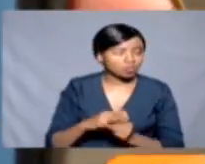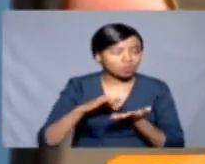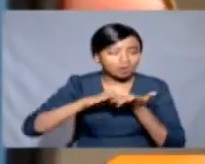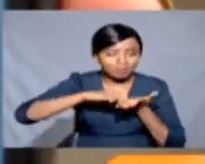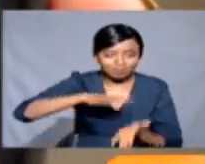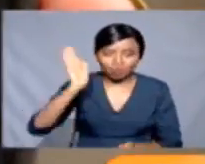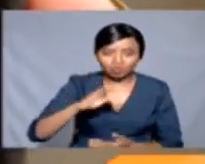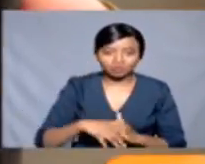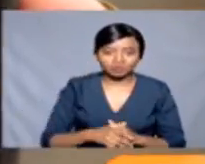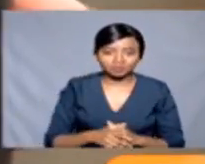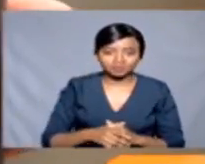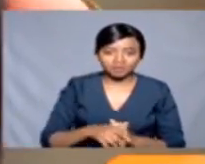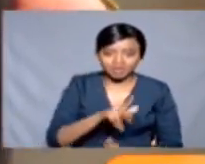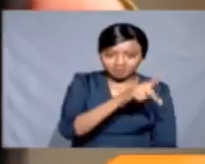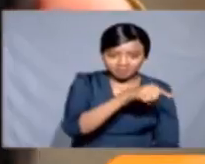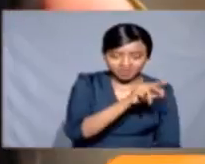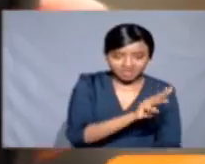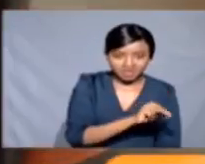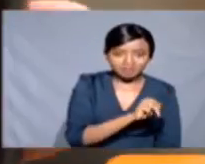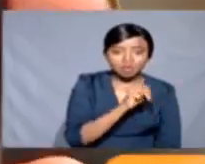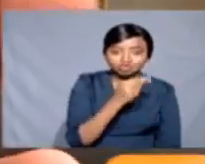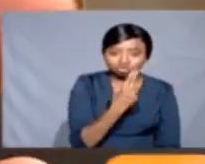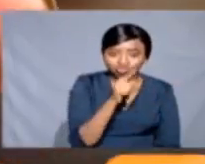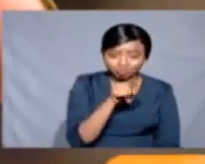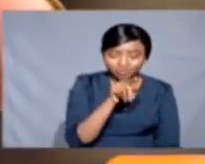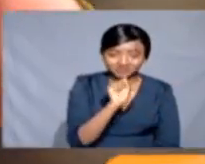high. The PM2.5 level is